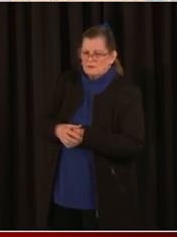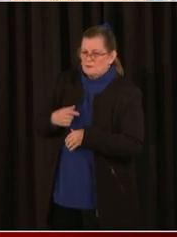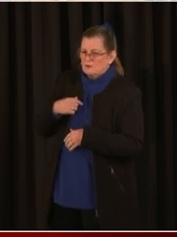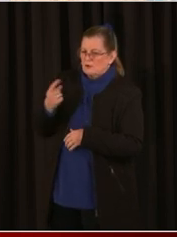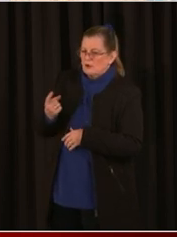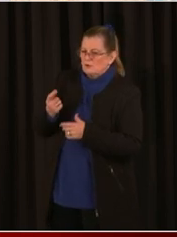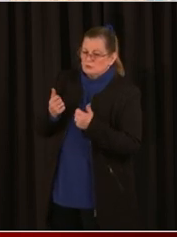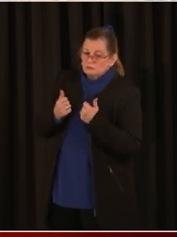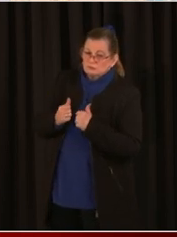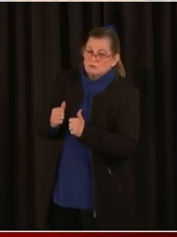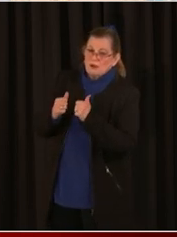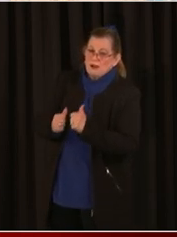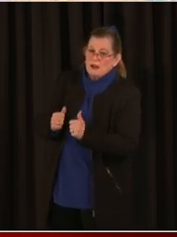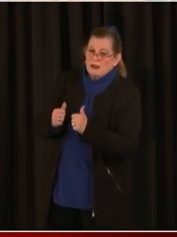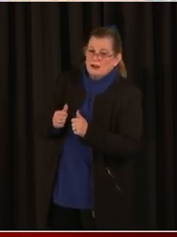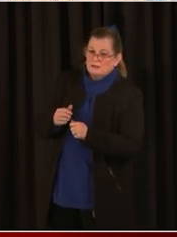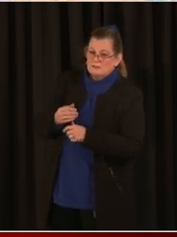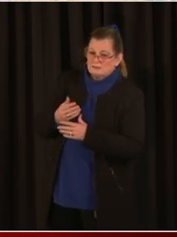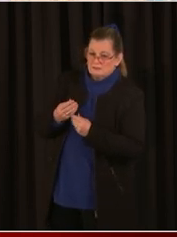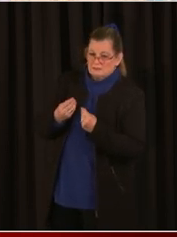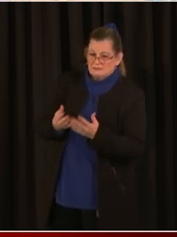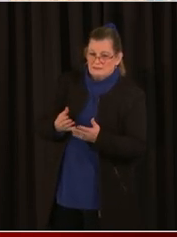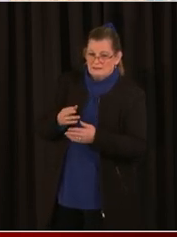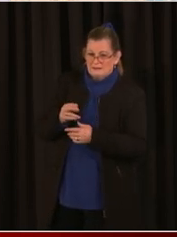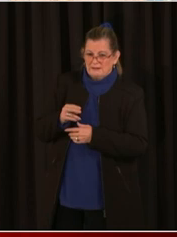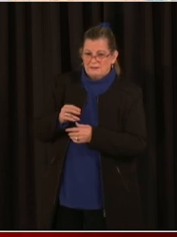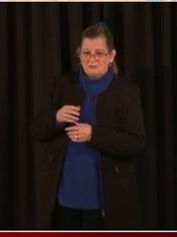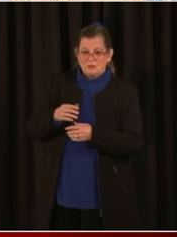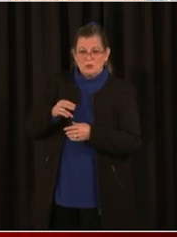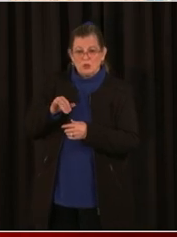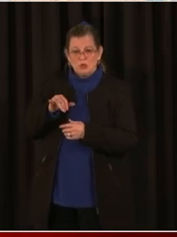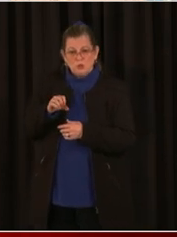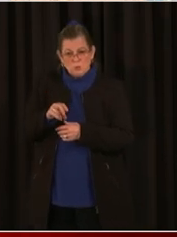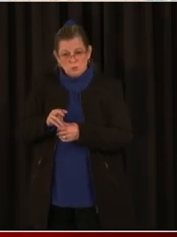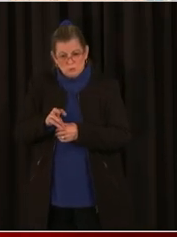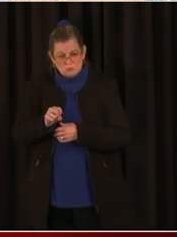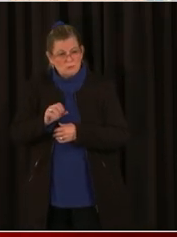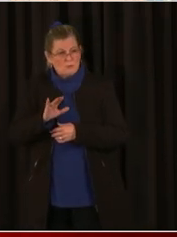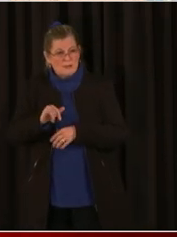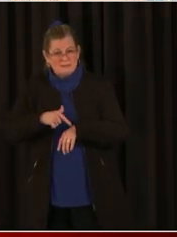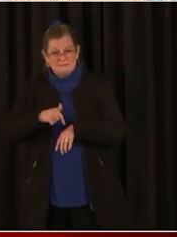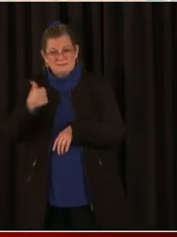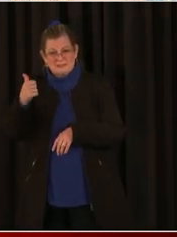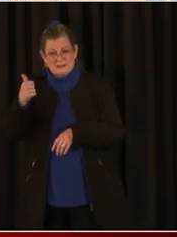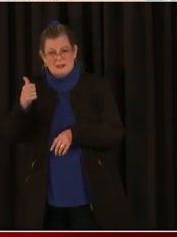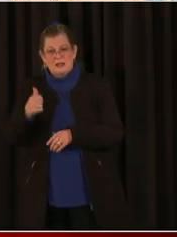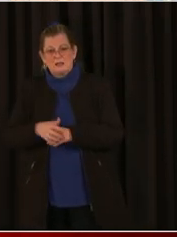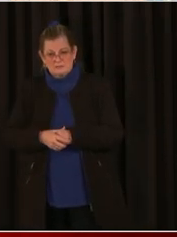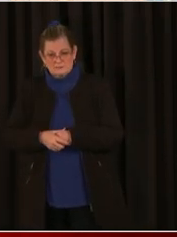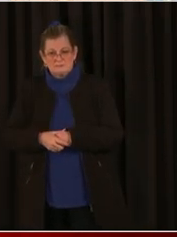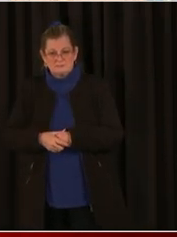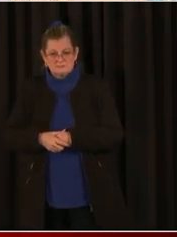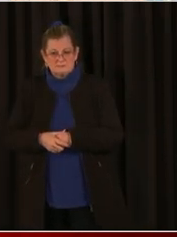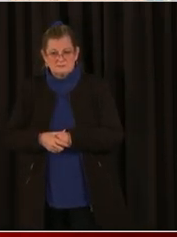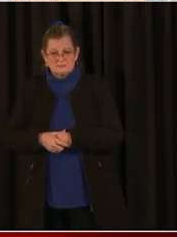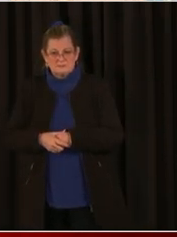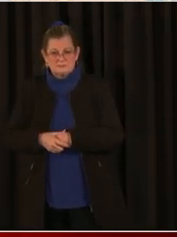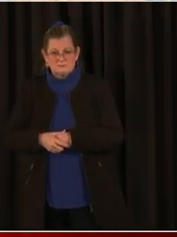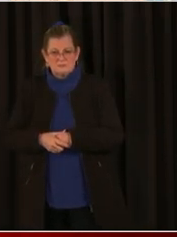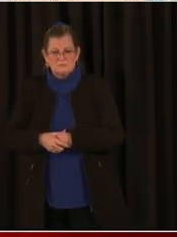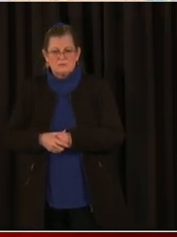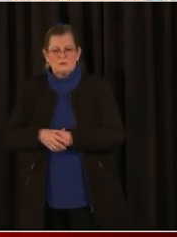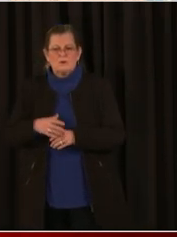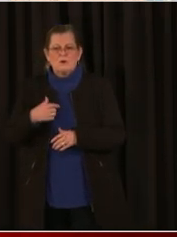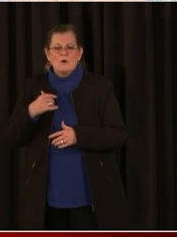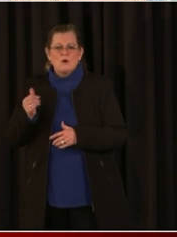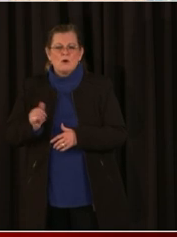we always try to make the evening newscast or by 10 o'clock for the nighttime newscast.